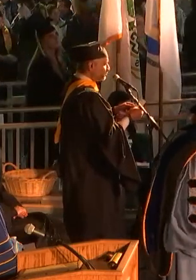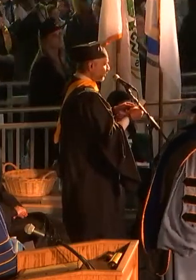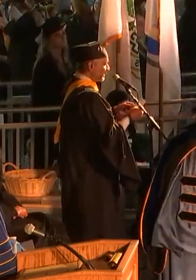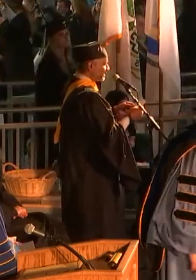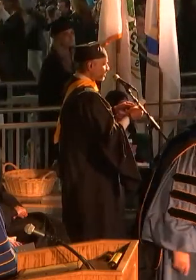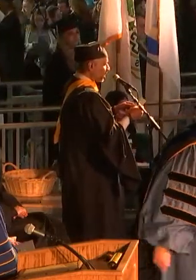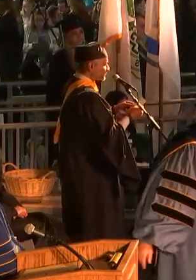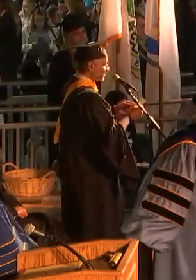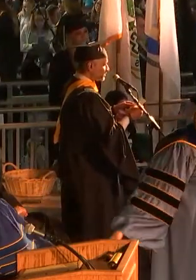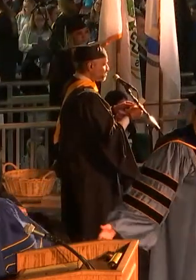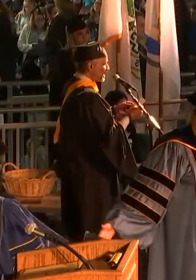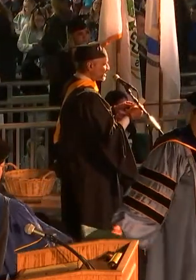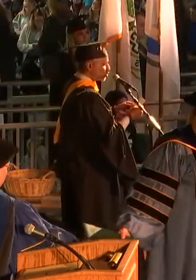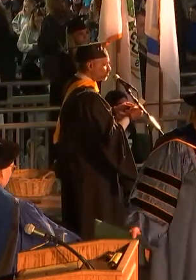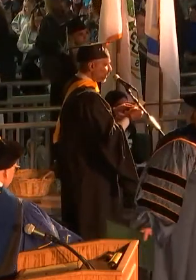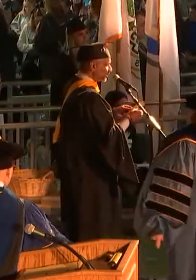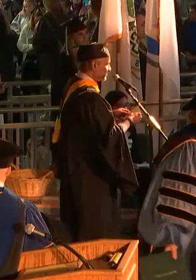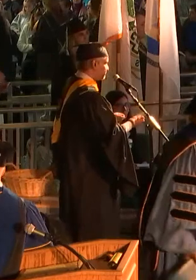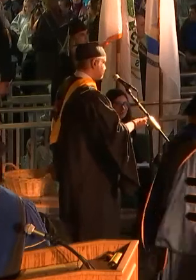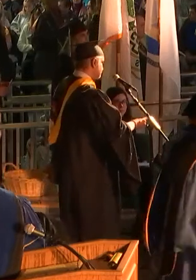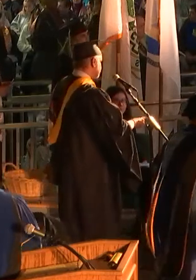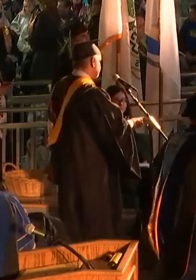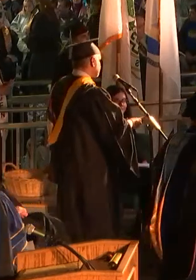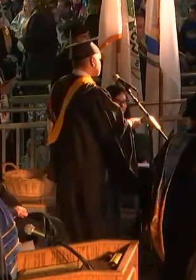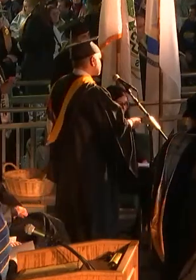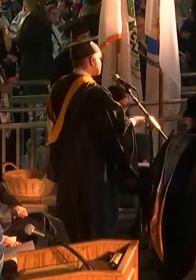Kelly Marie Thompson, magna cum laude.